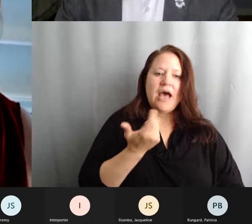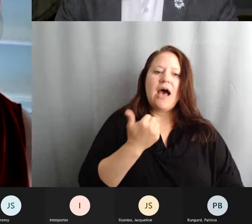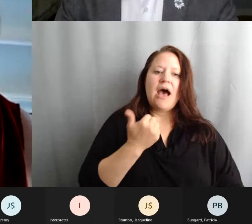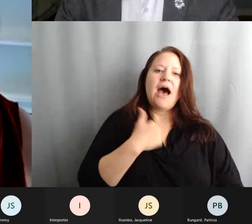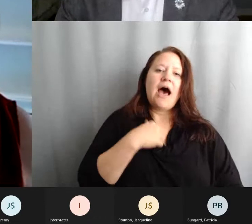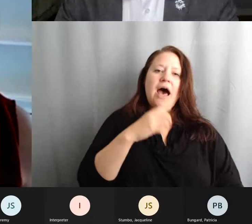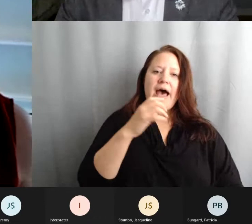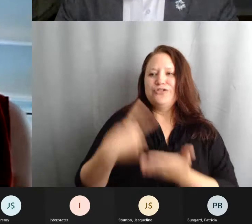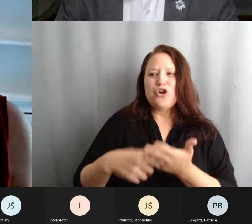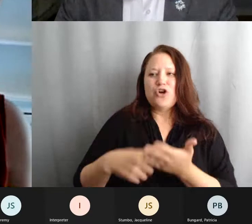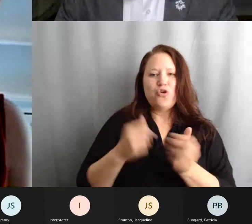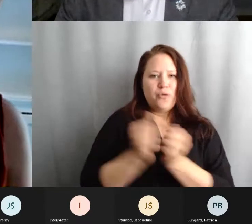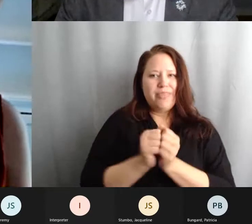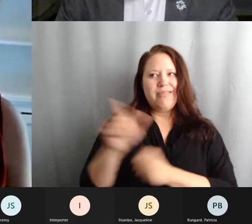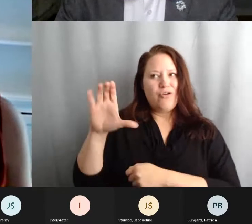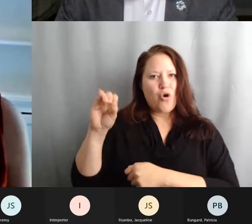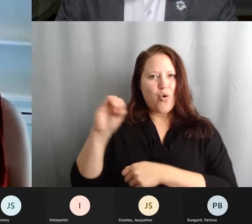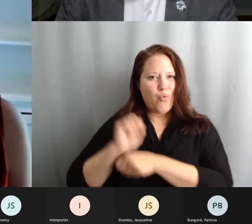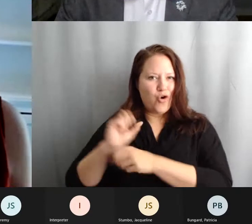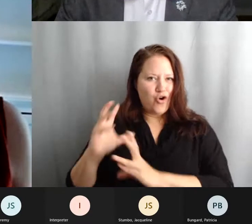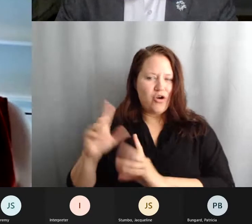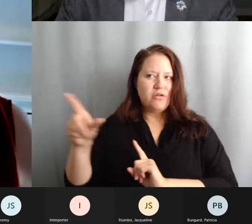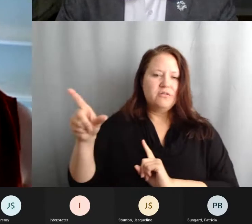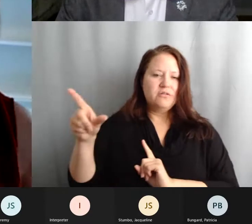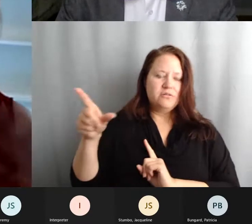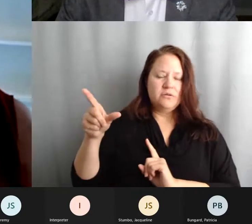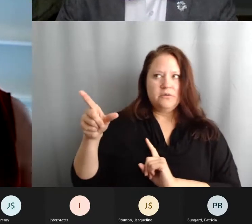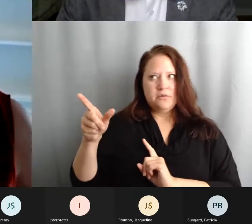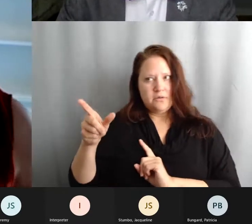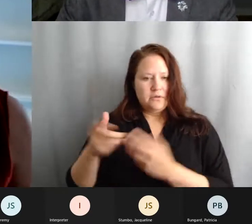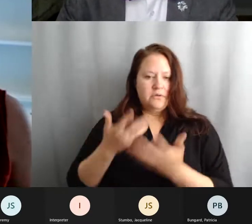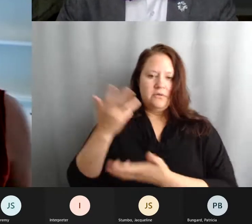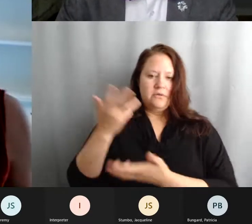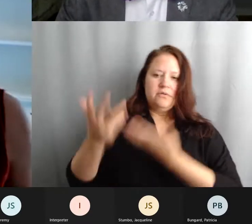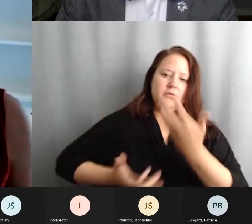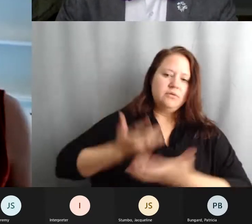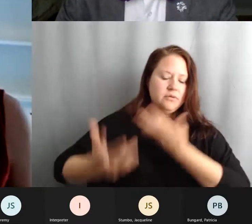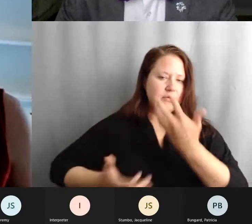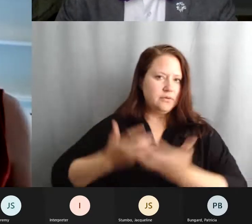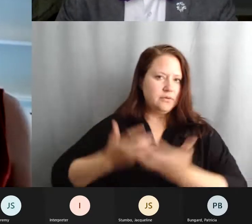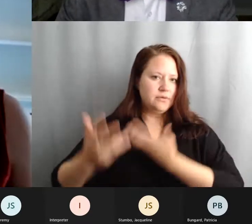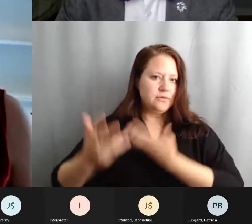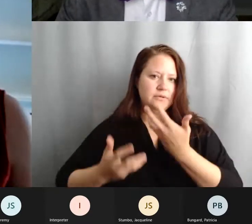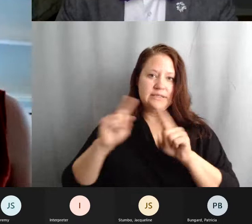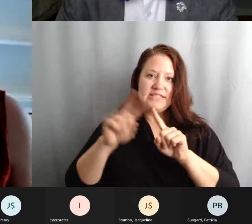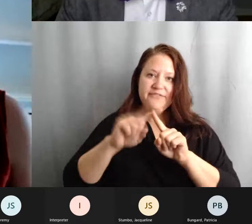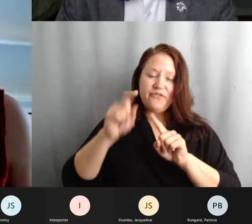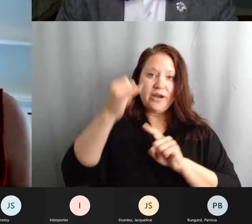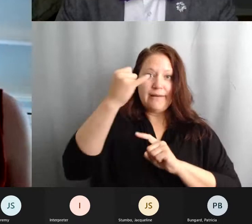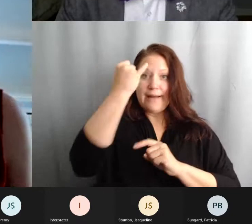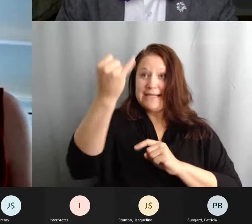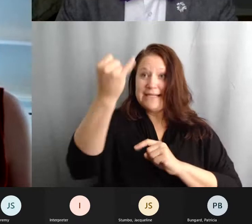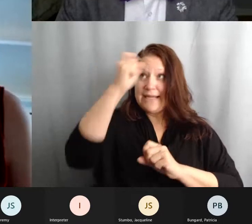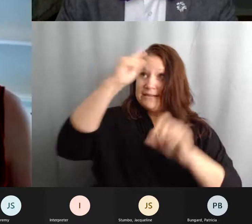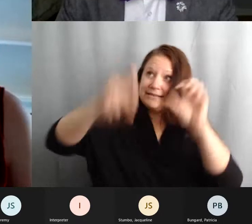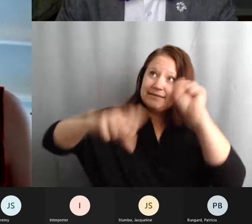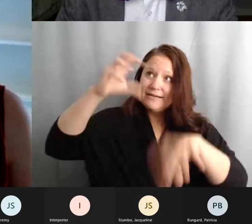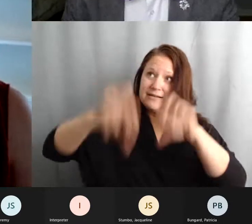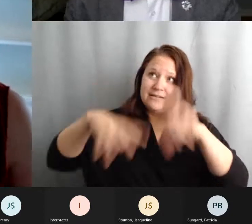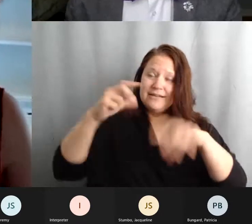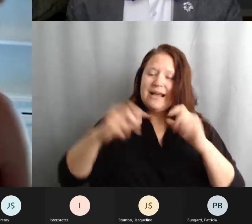my colleagues, and we battle this. We bat around these different ideas. It's a dynamic thing, and I think